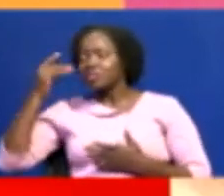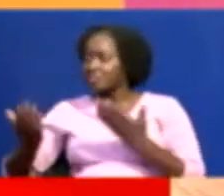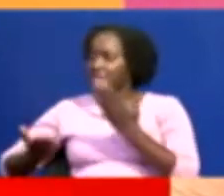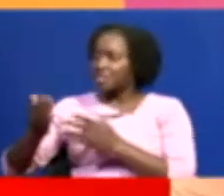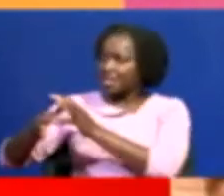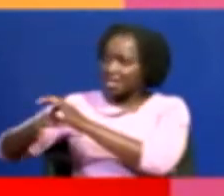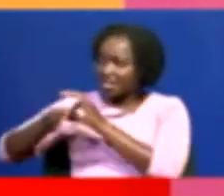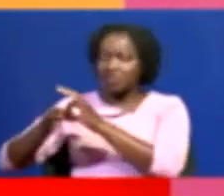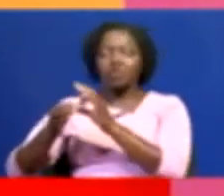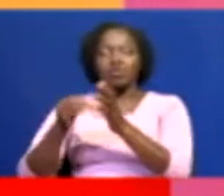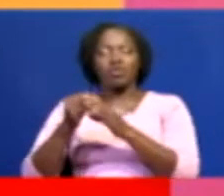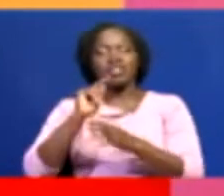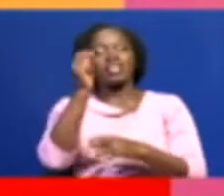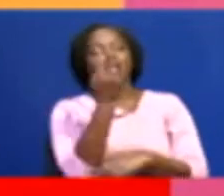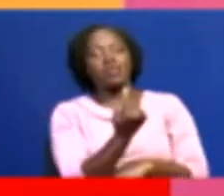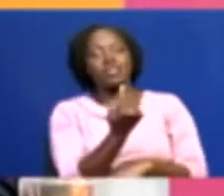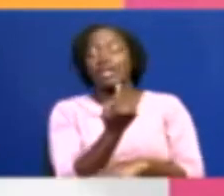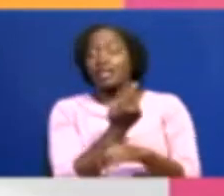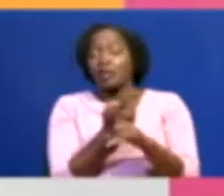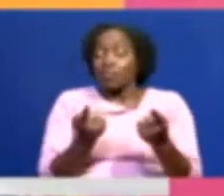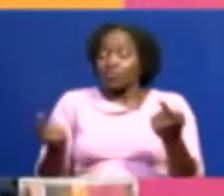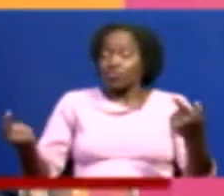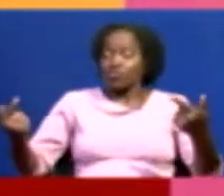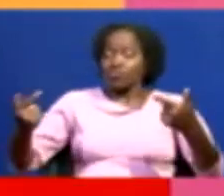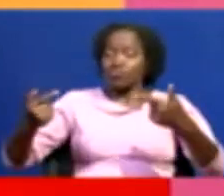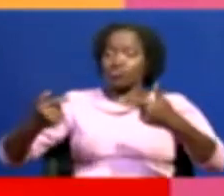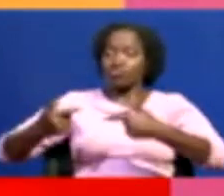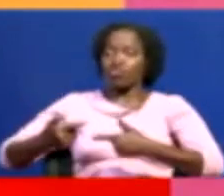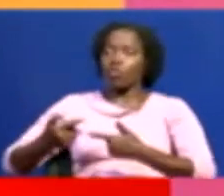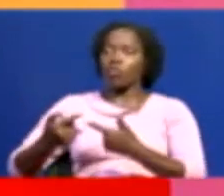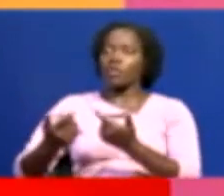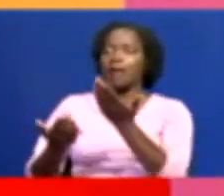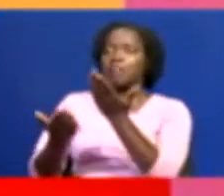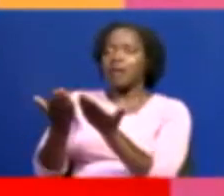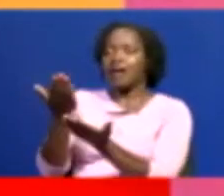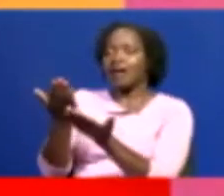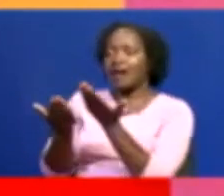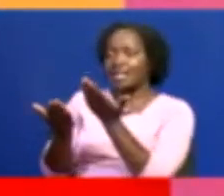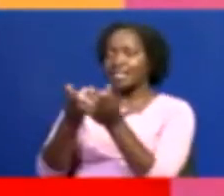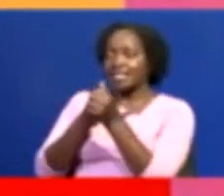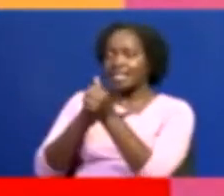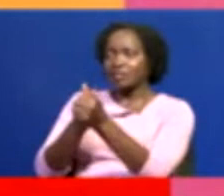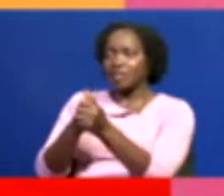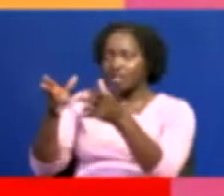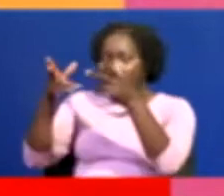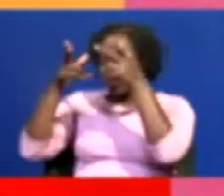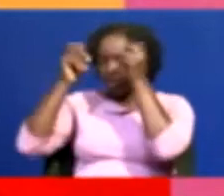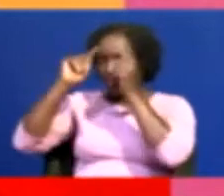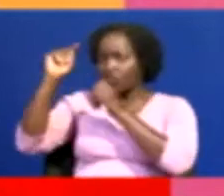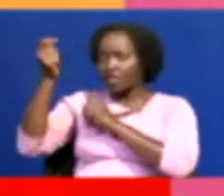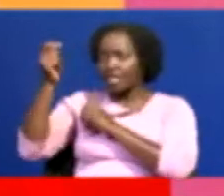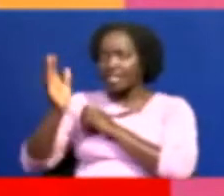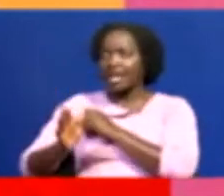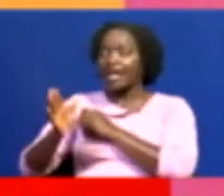or you're Kenya Kwanza, but you come to the table with impartiality and being driven by the concept of Kenya and the Kenya you